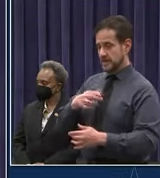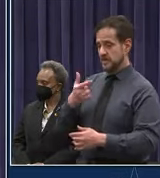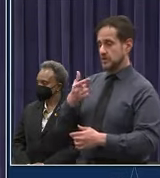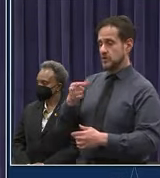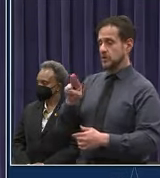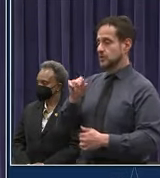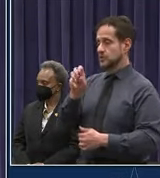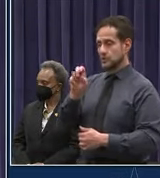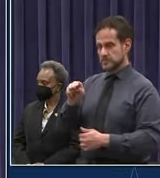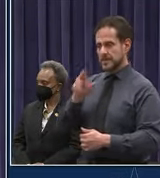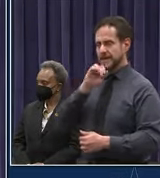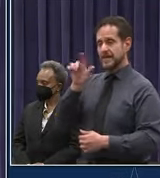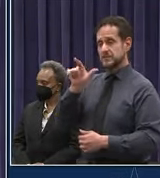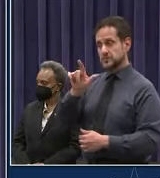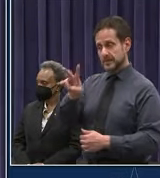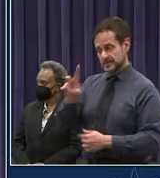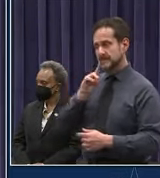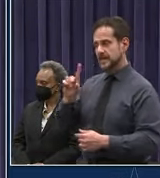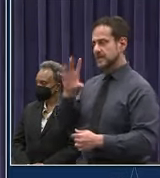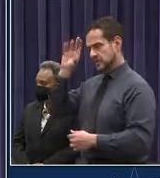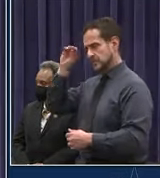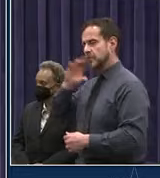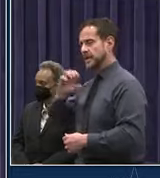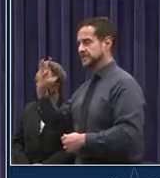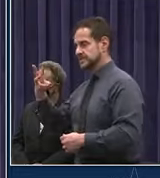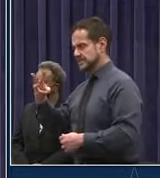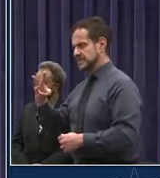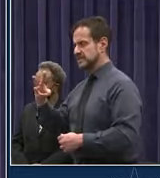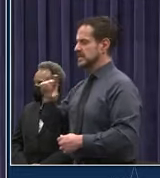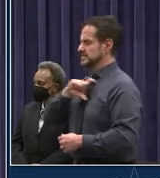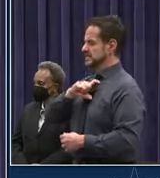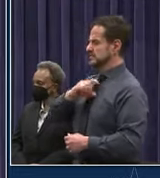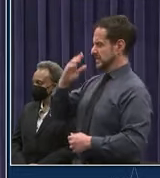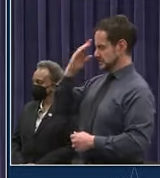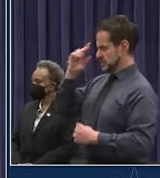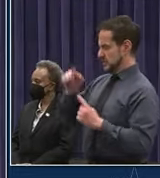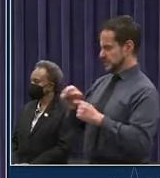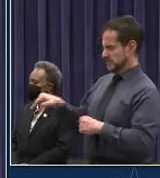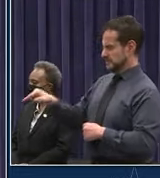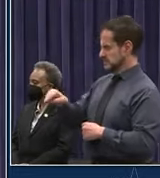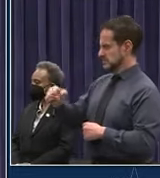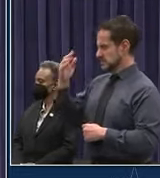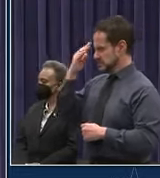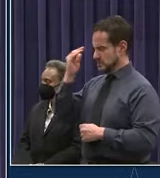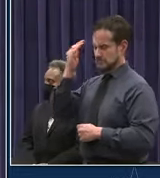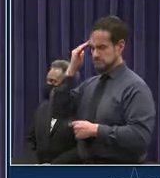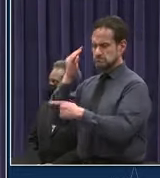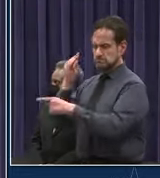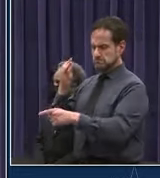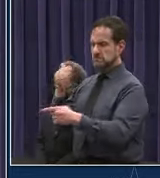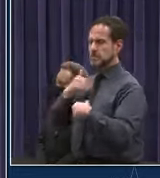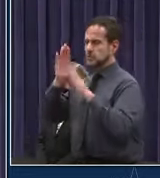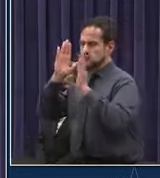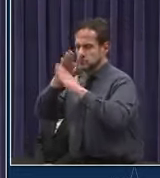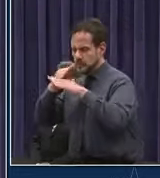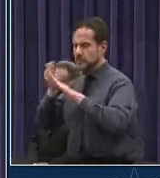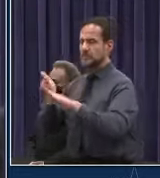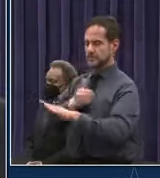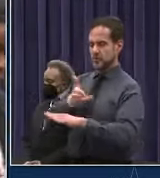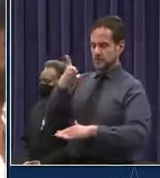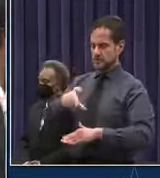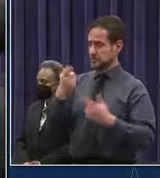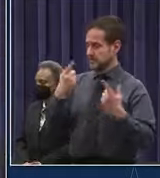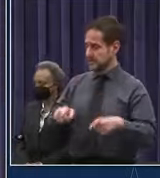more about tomorrow. Correct. Okay, perfect. That was my first question. My second question, and I'm so sorry because I didn't understand that part. My